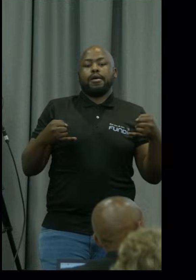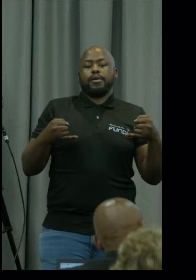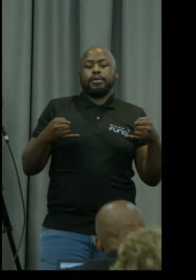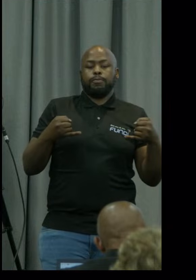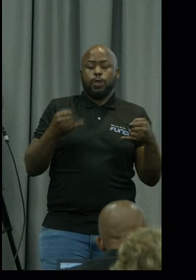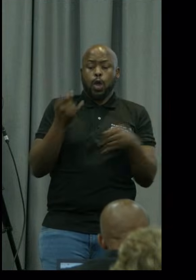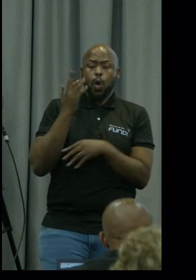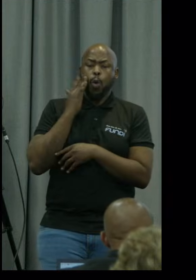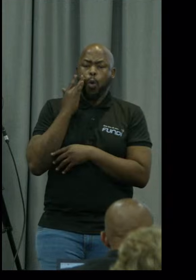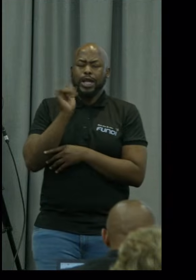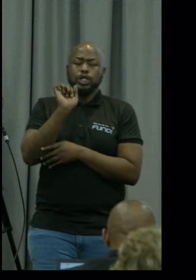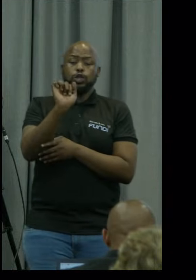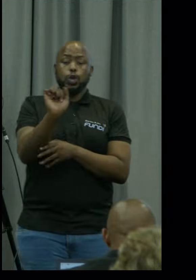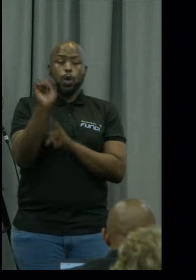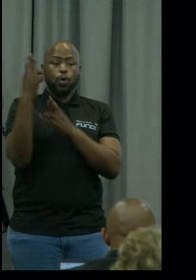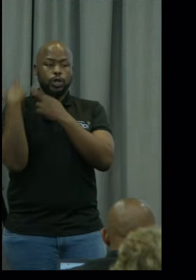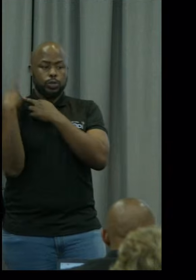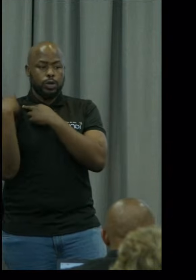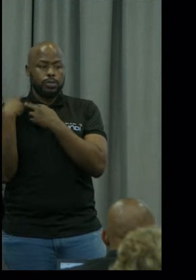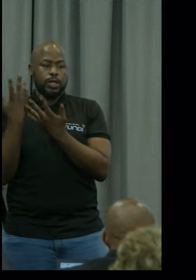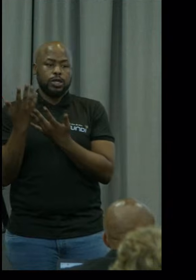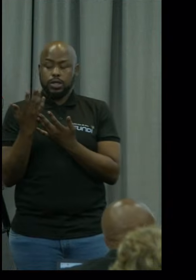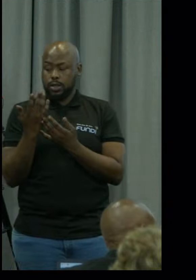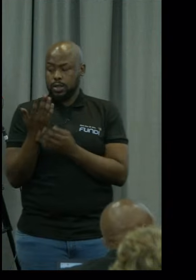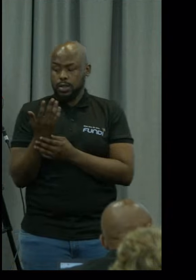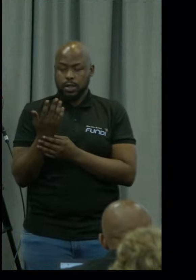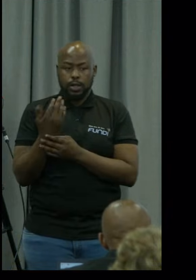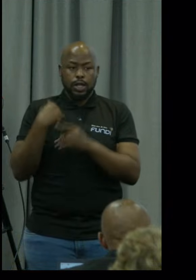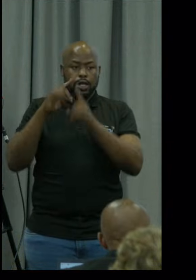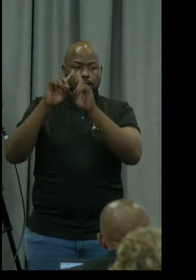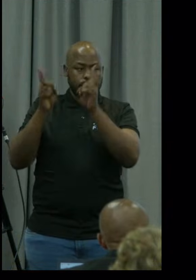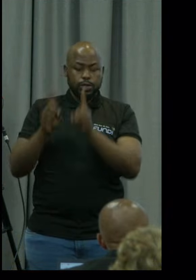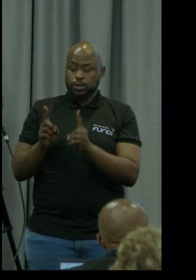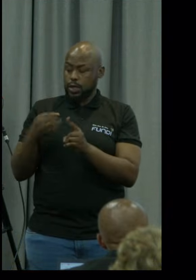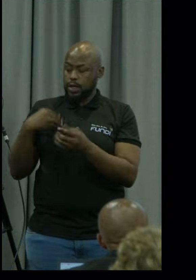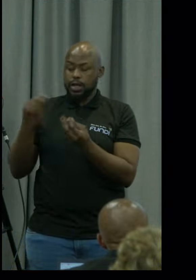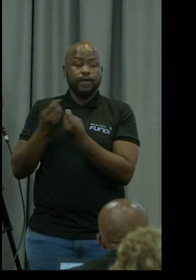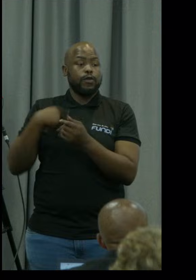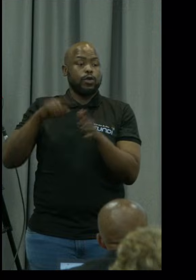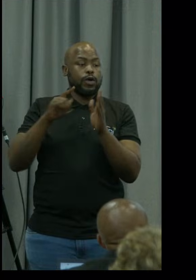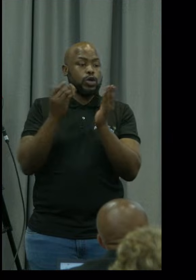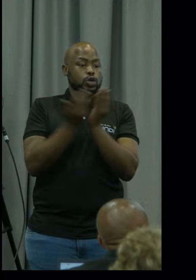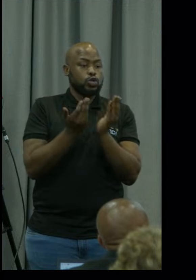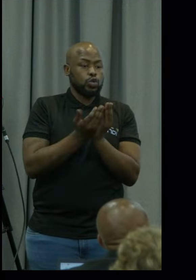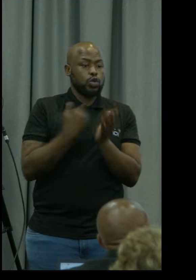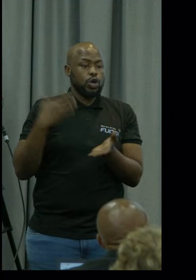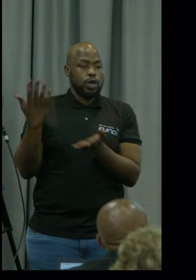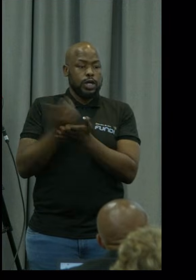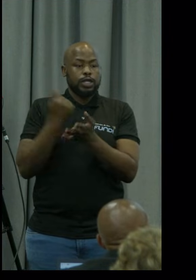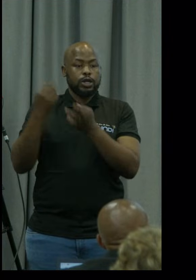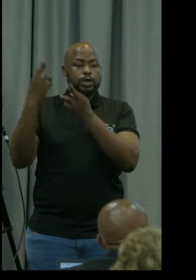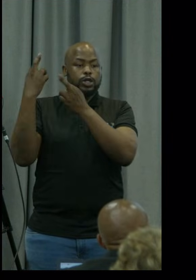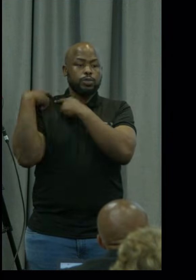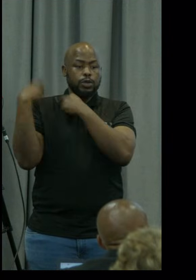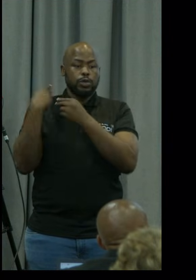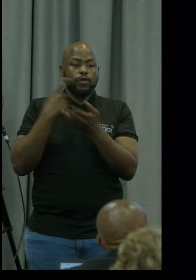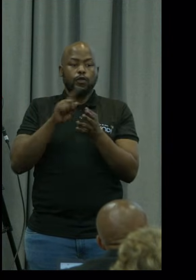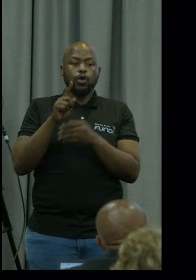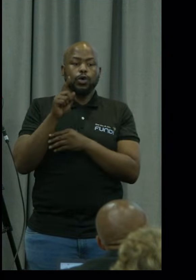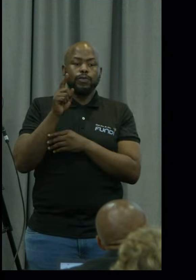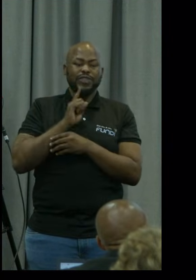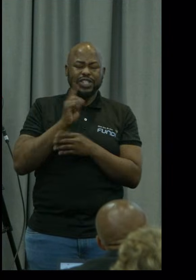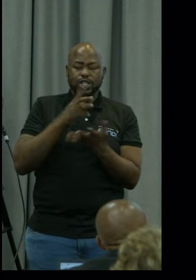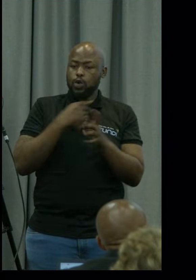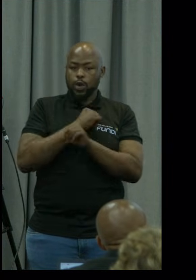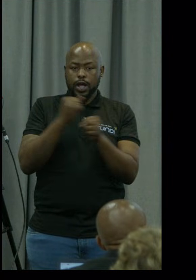is it your responsibility as a school, especially if you're an advantaged school, to take responsibility for teaching. So we don't